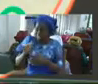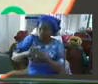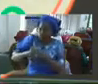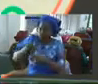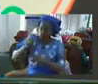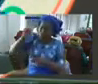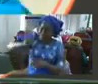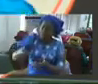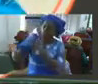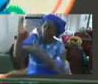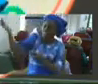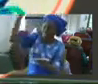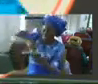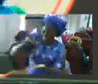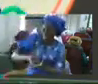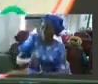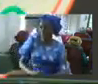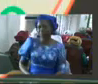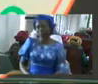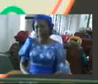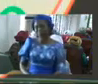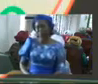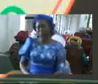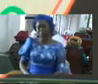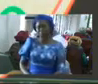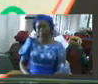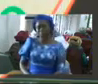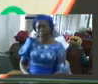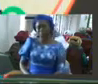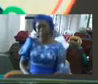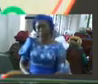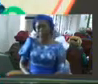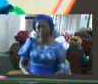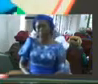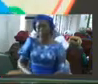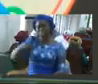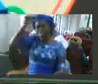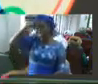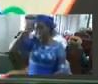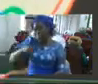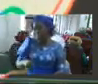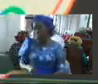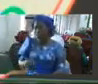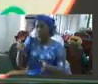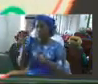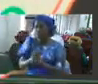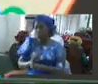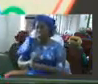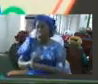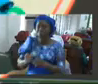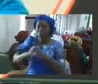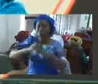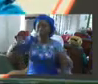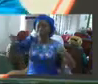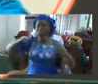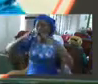Samson just won a big victory. He never said thank you. He